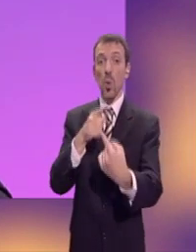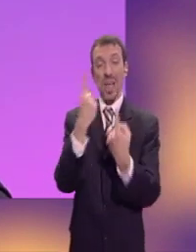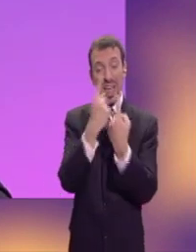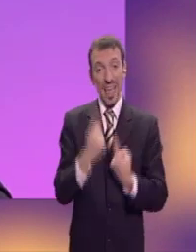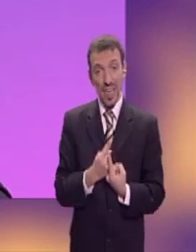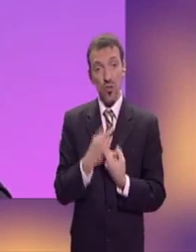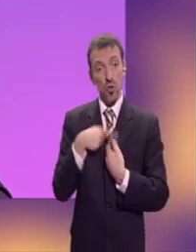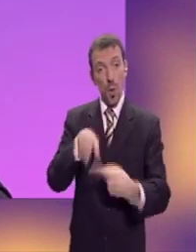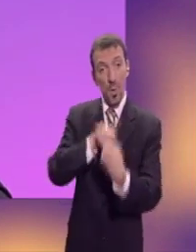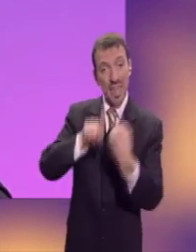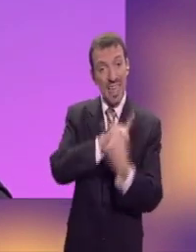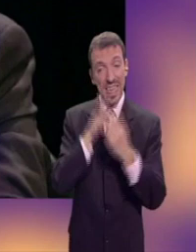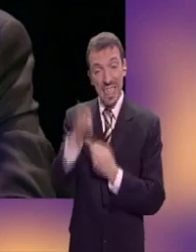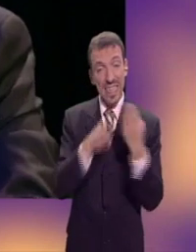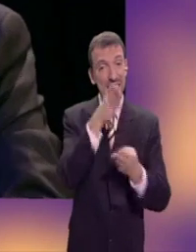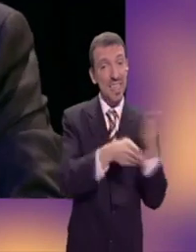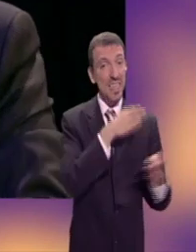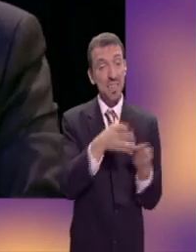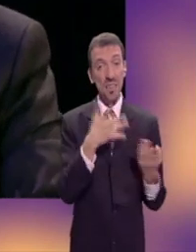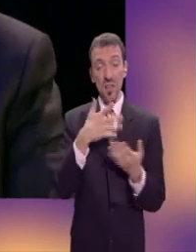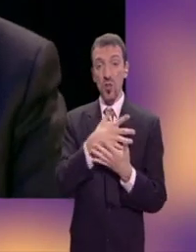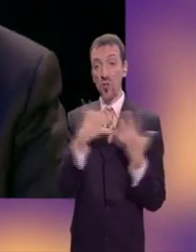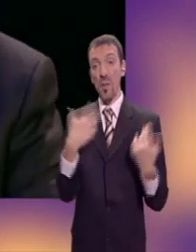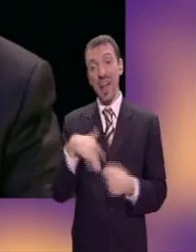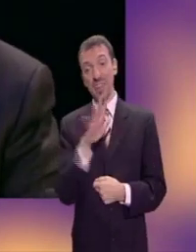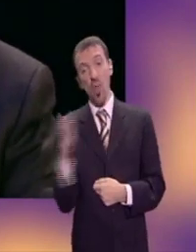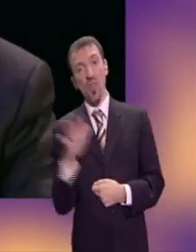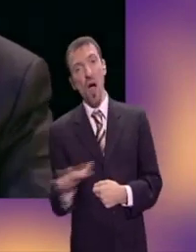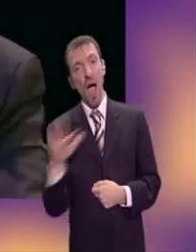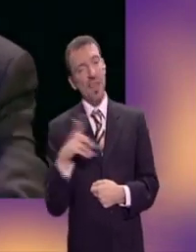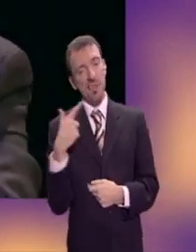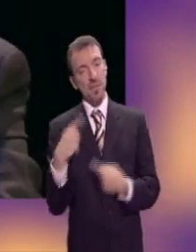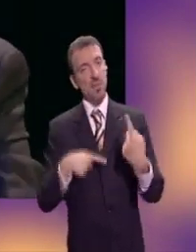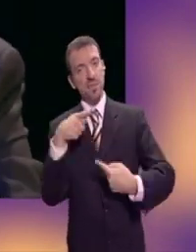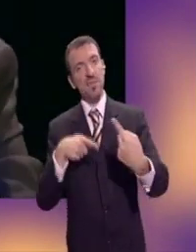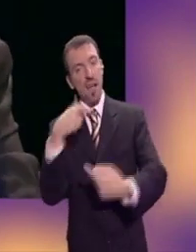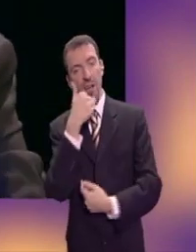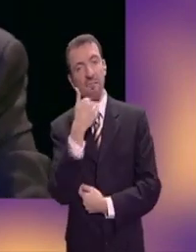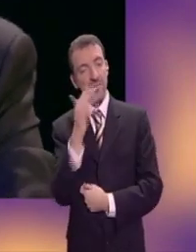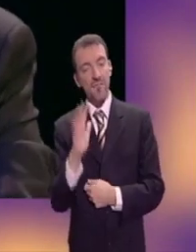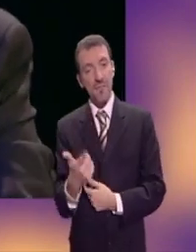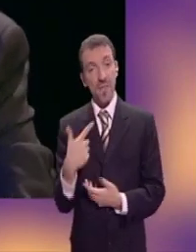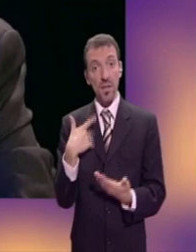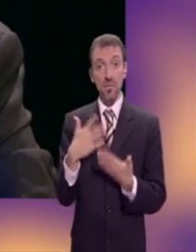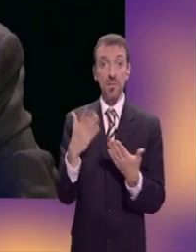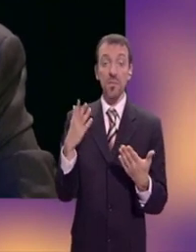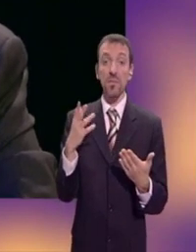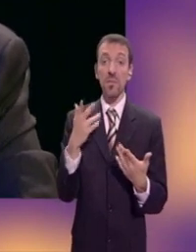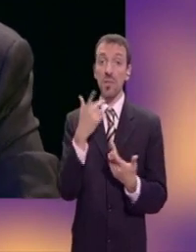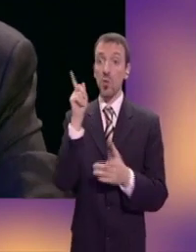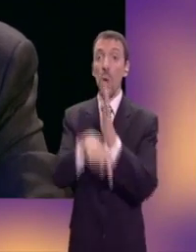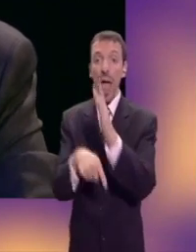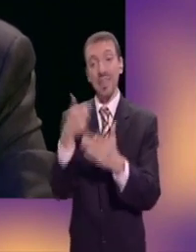right out in meetings after meetings, and too many of us on the right didn't fight for our views. I fought, but perhaps too